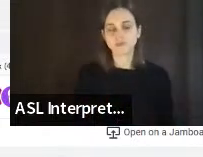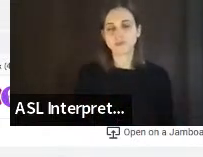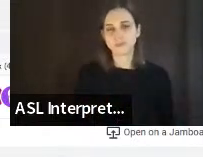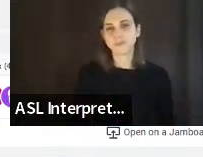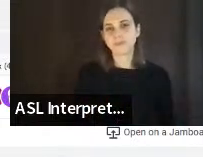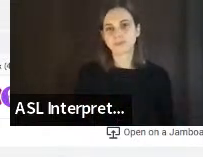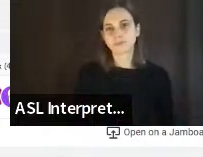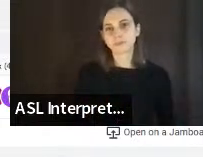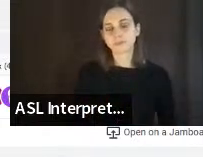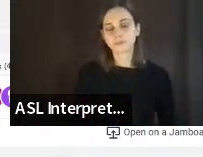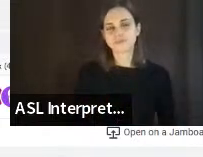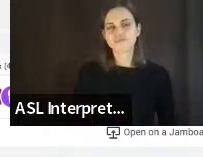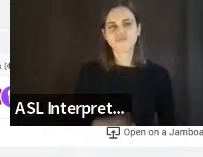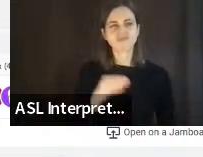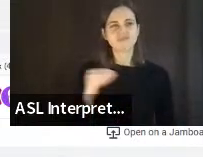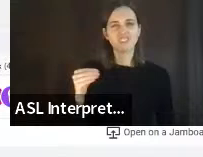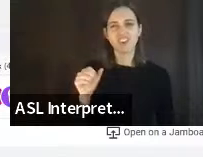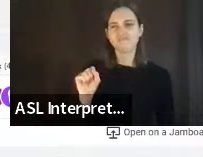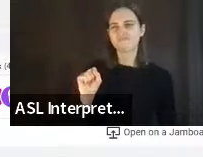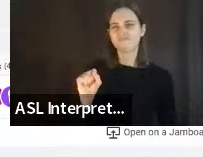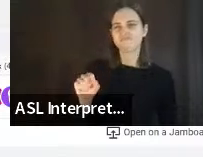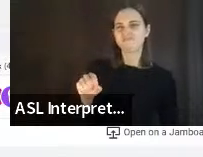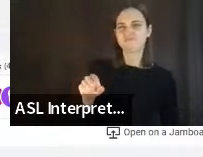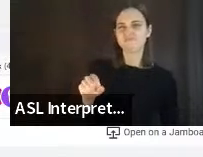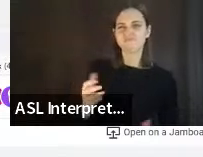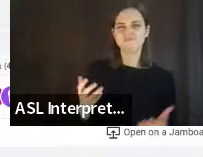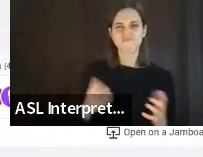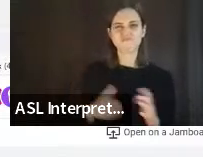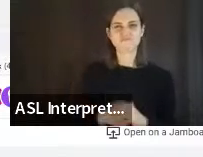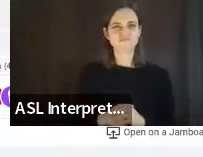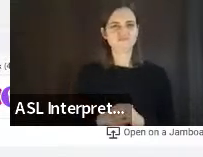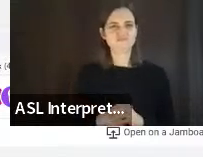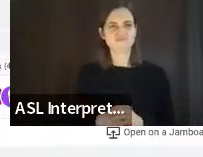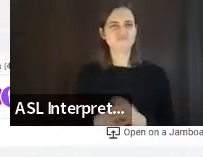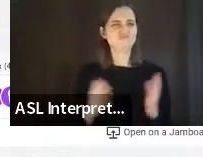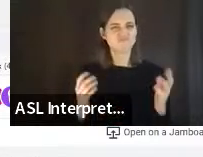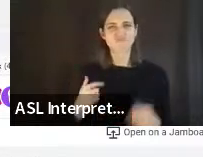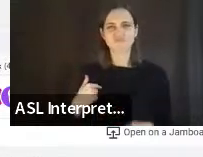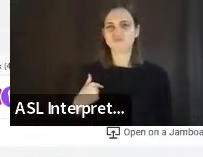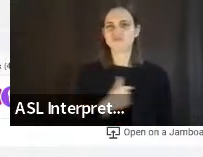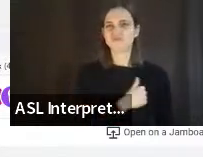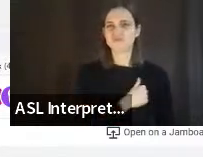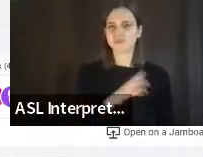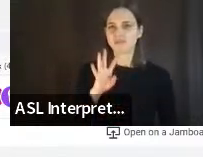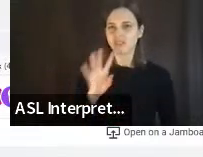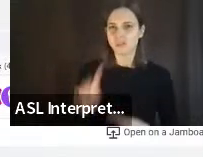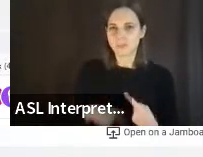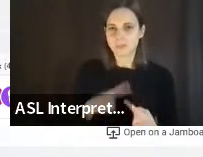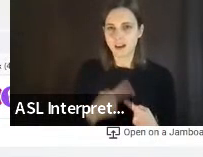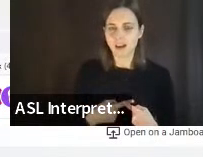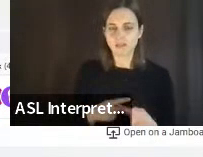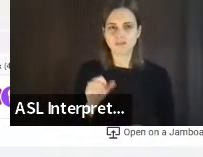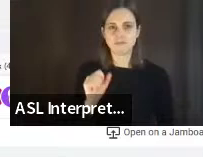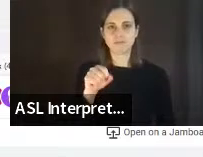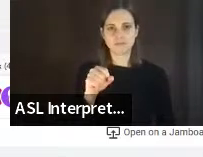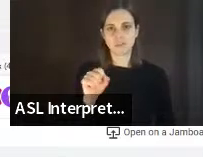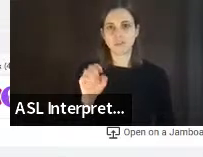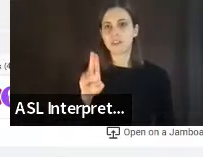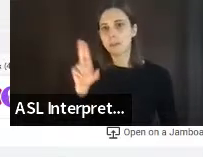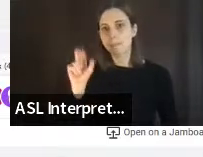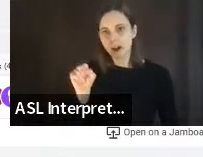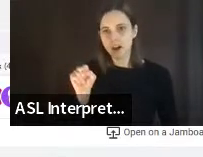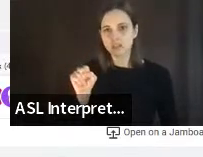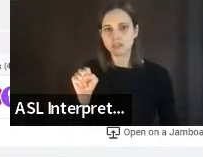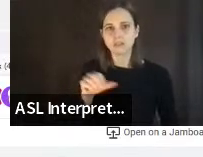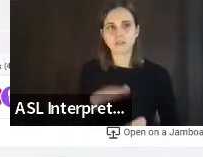And yeah, I think we talked about, the assumption that there will be bus on shoulder was a